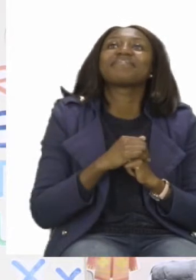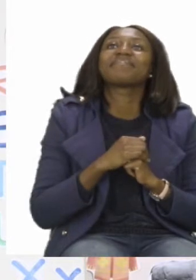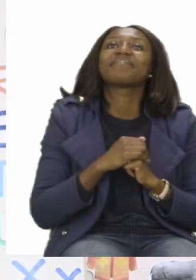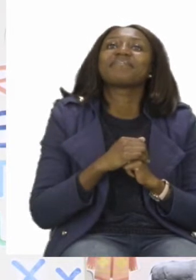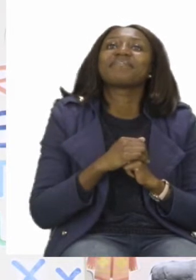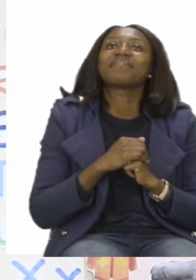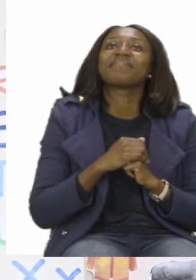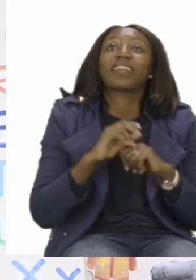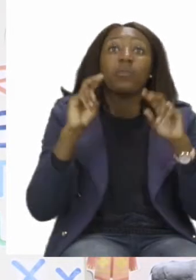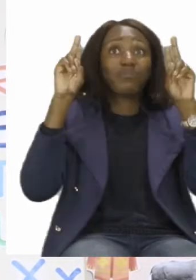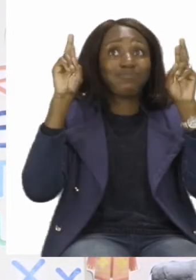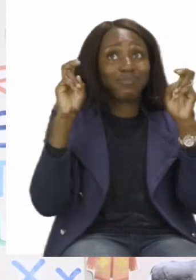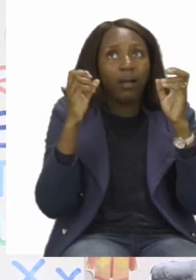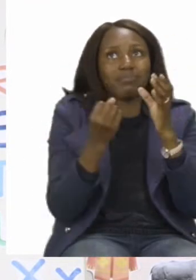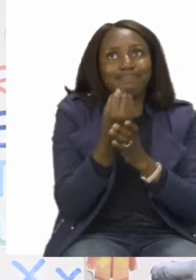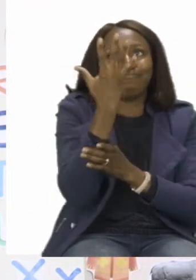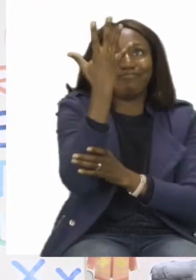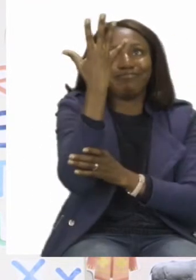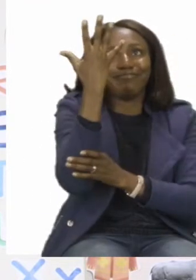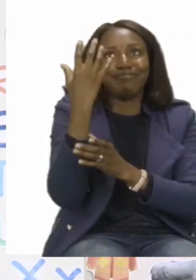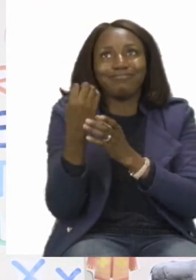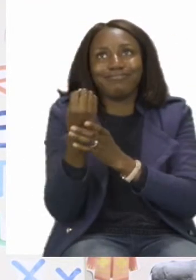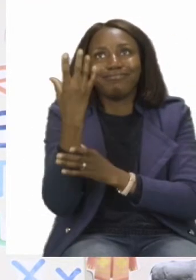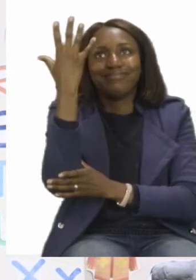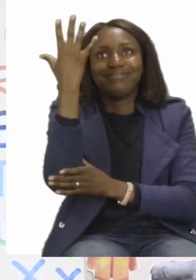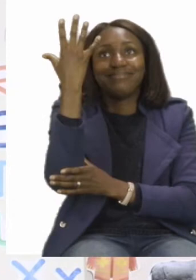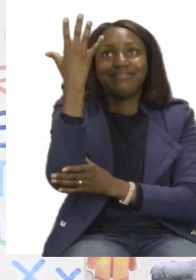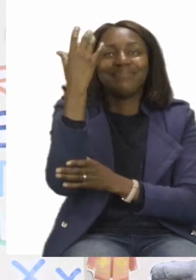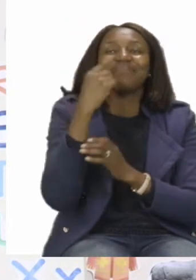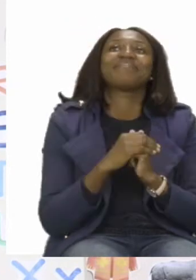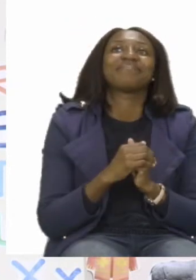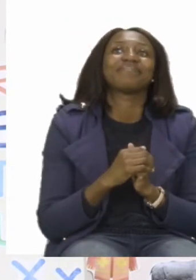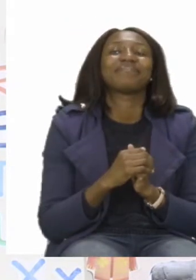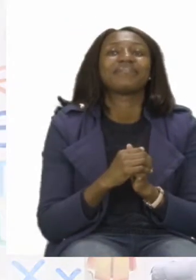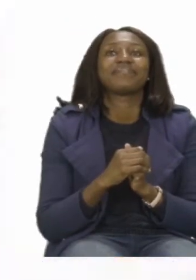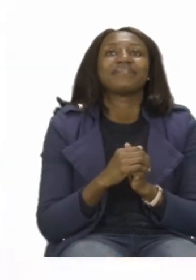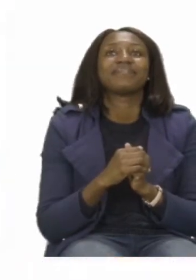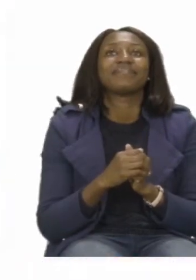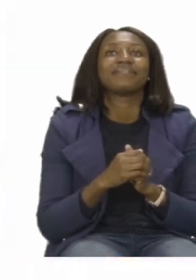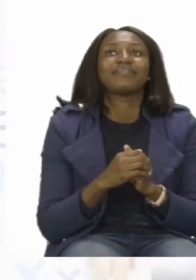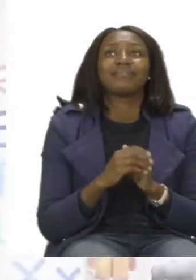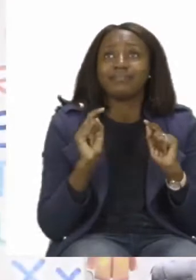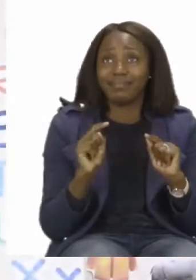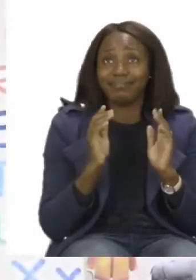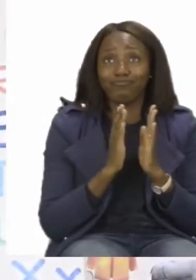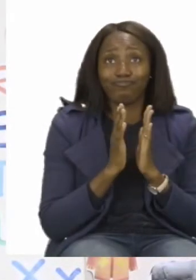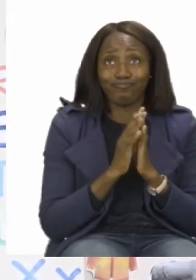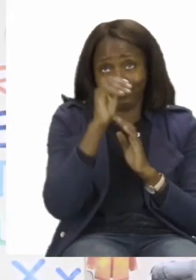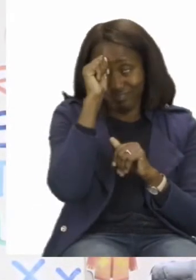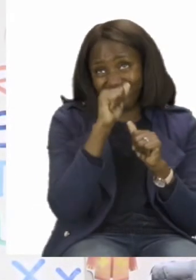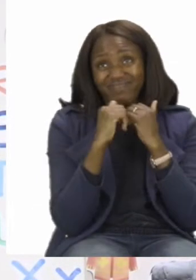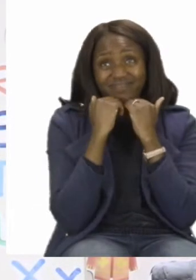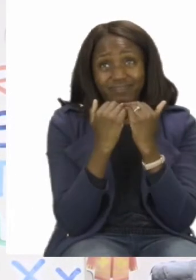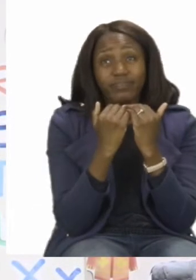and our theme this week is plants and growth. Now once again we